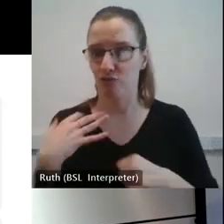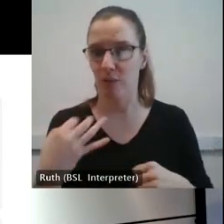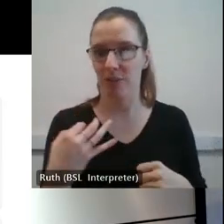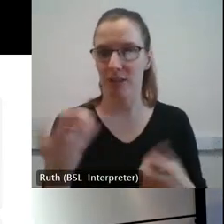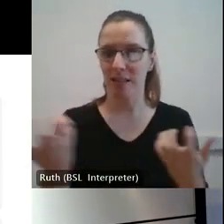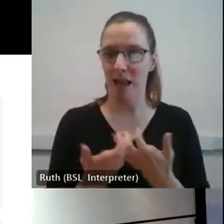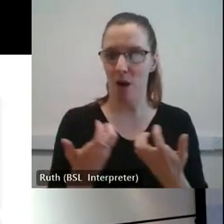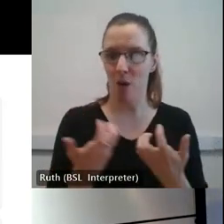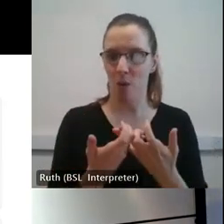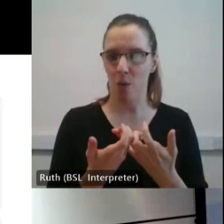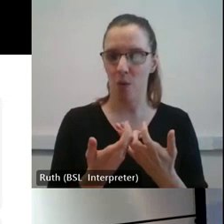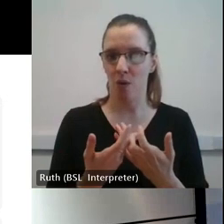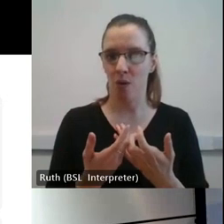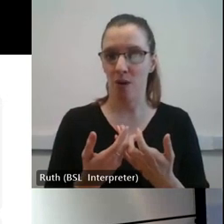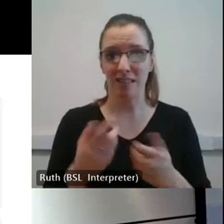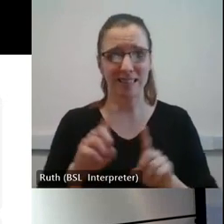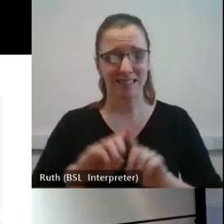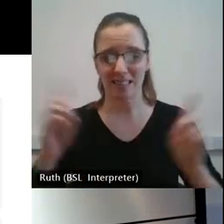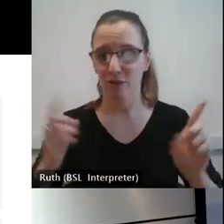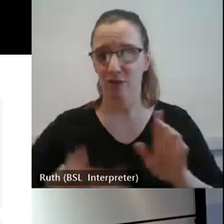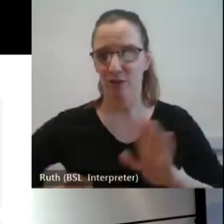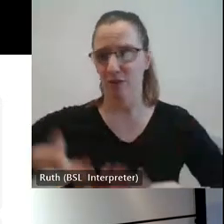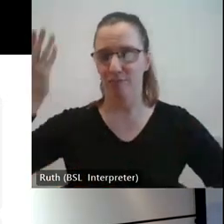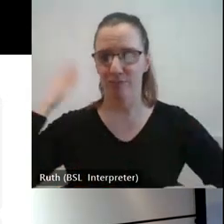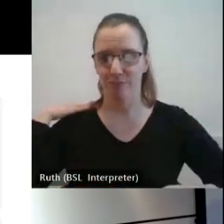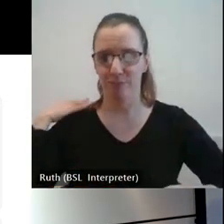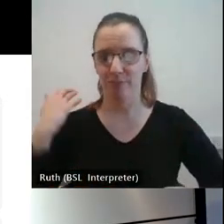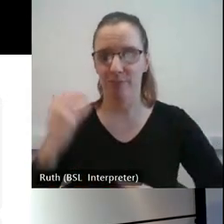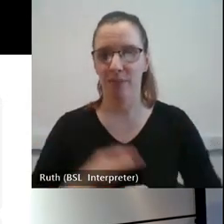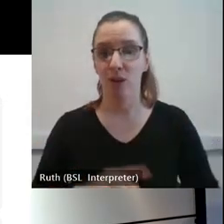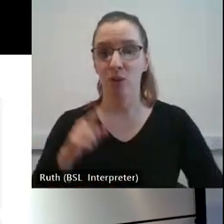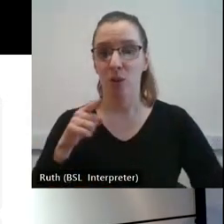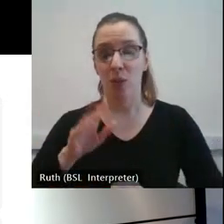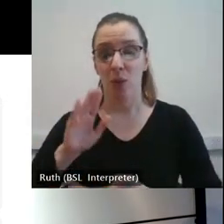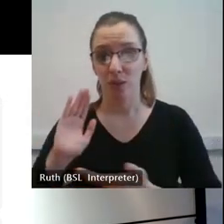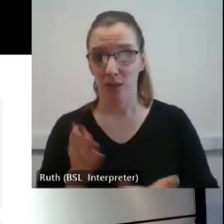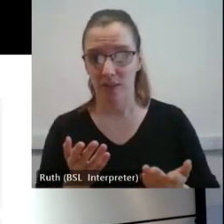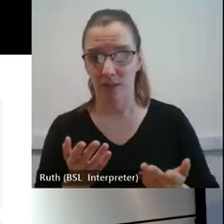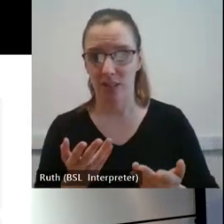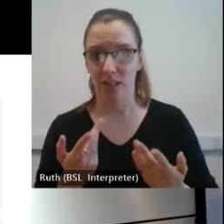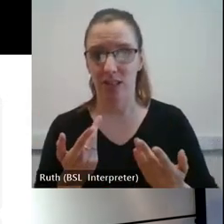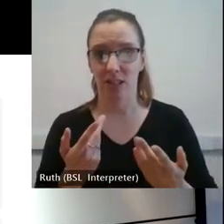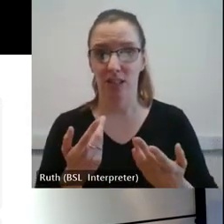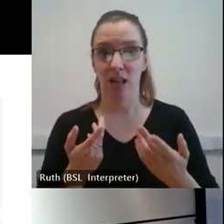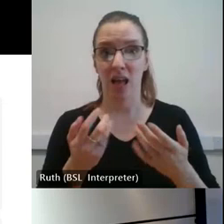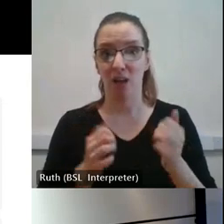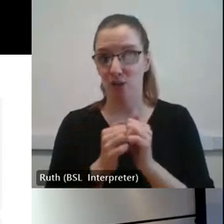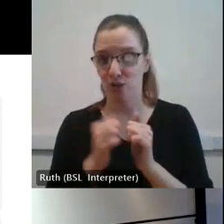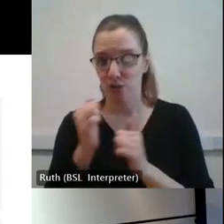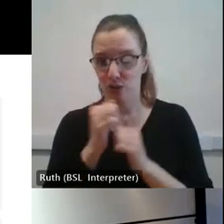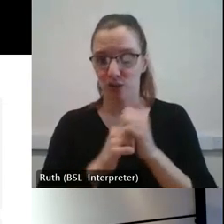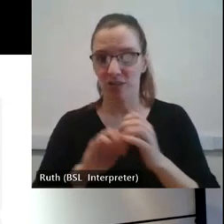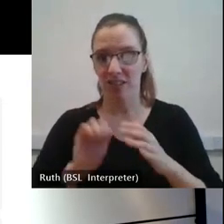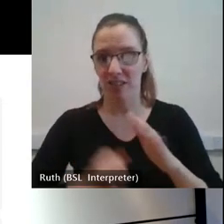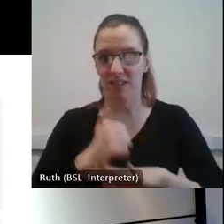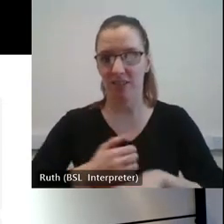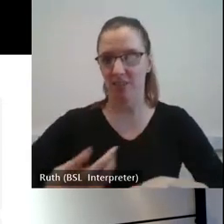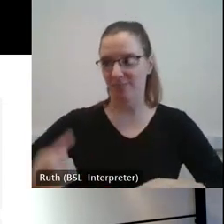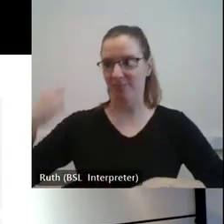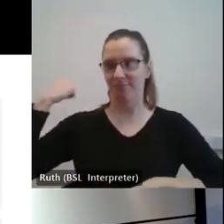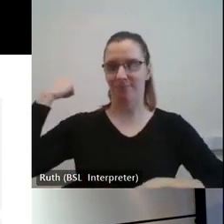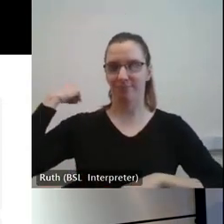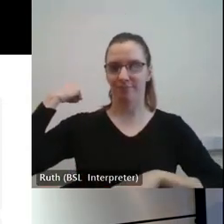like it was 20 years ago. So it's those services and structures that were set up considering the